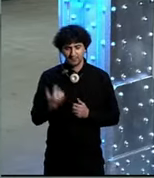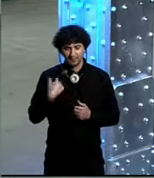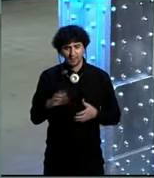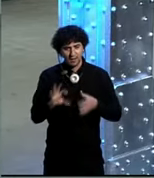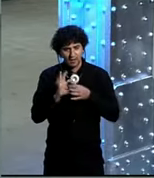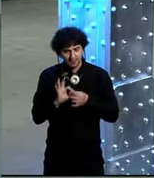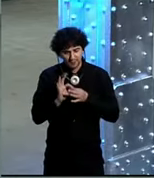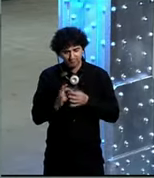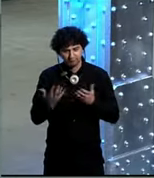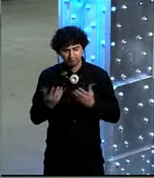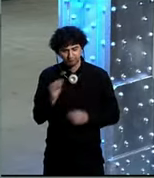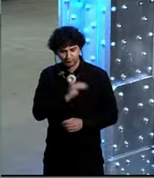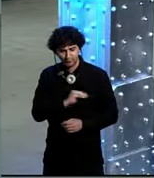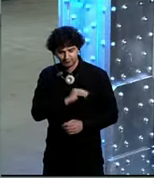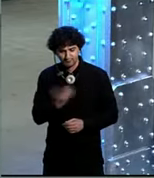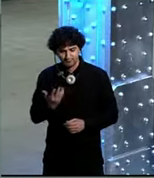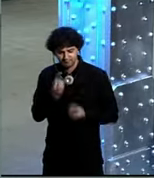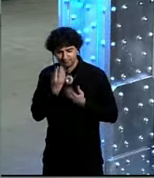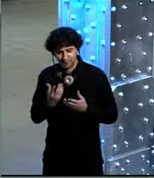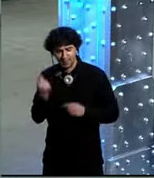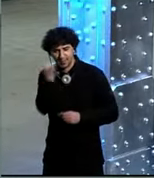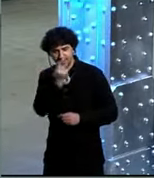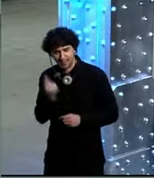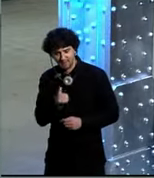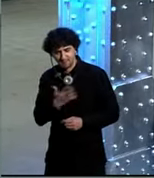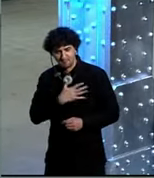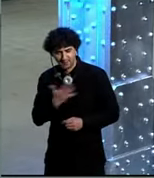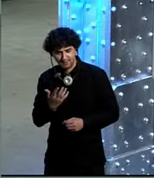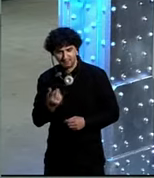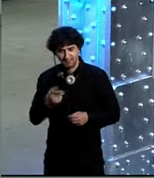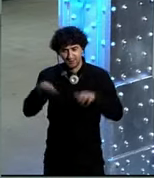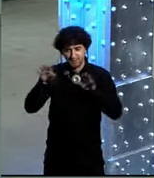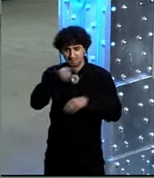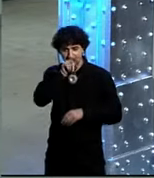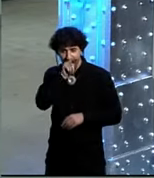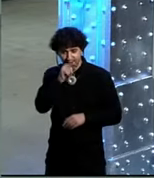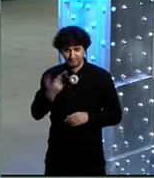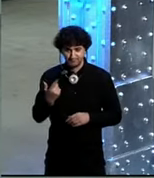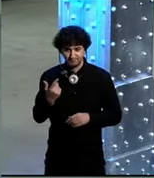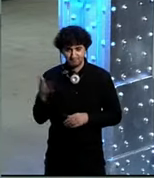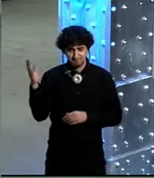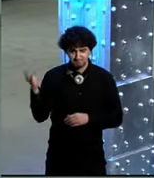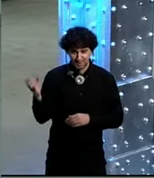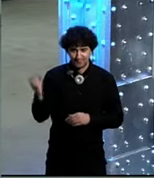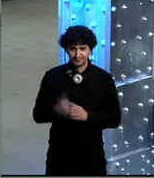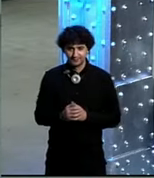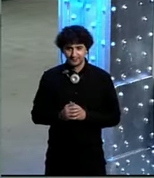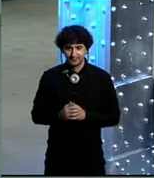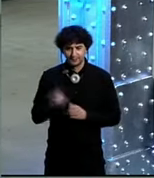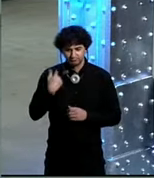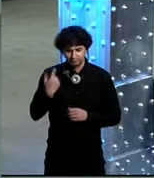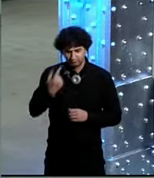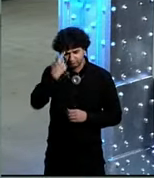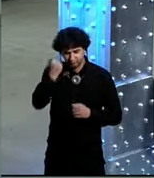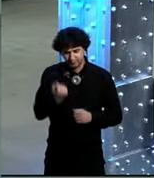likeness with a Twitter bird in my hand. I'm a content developer and media strategist from